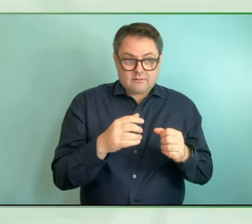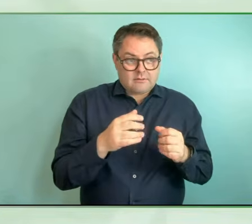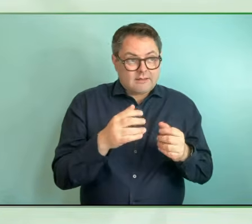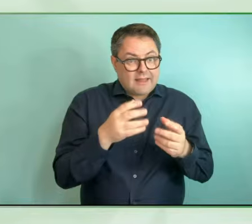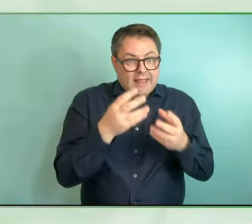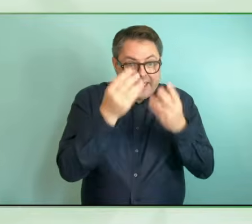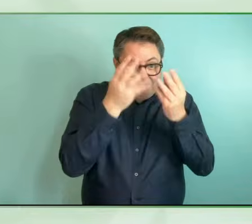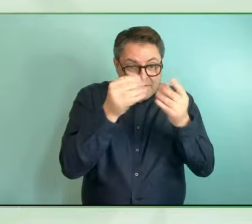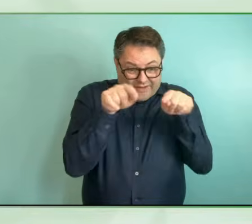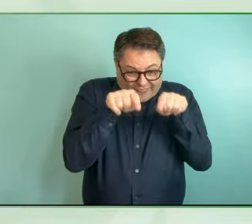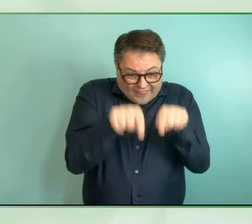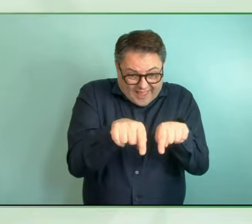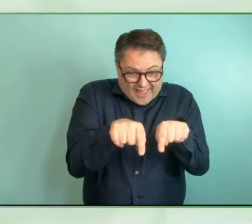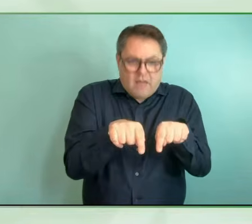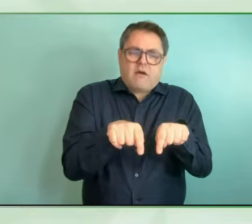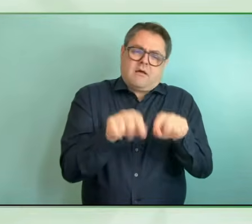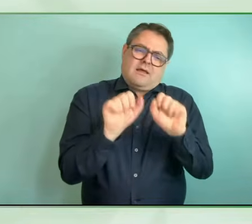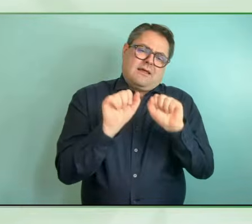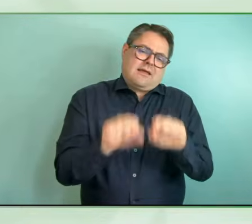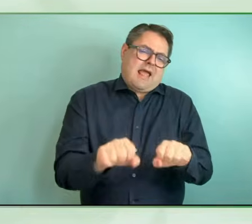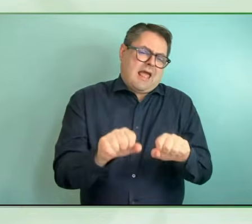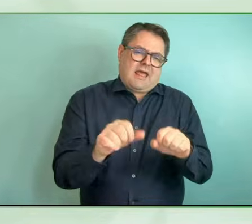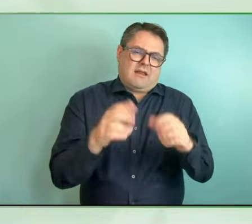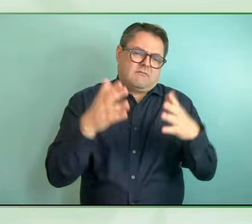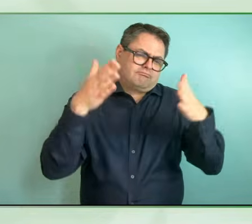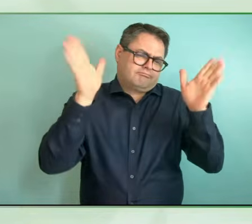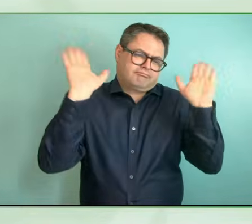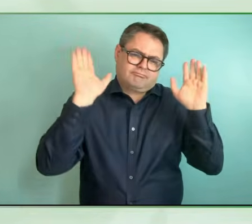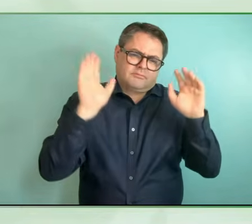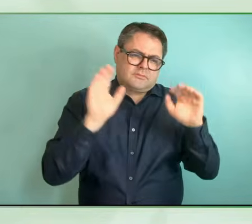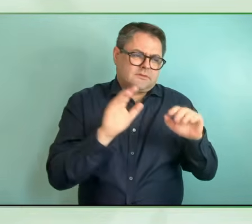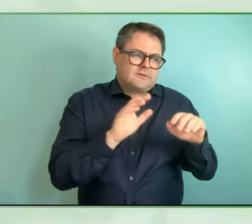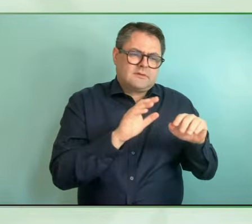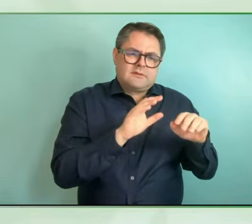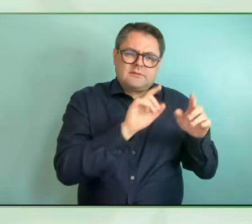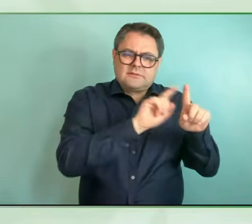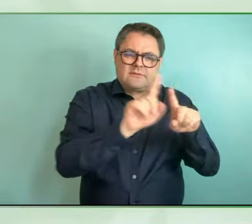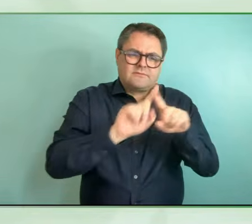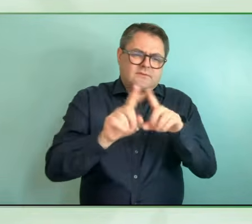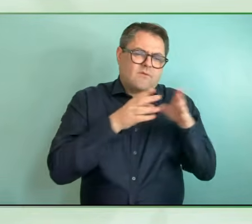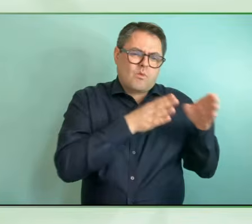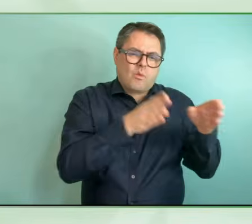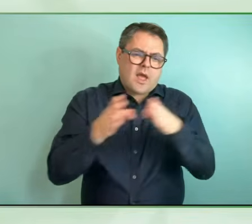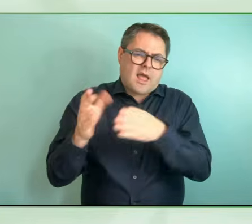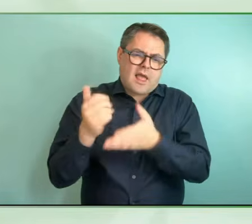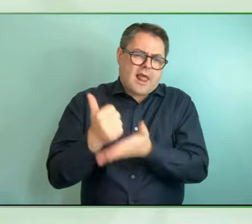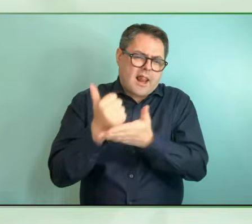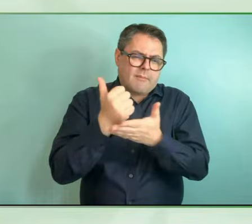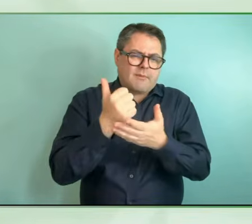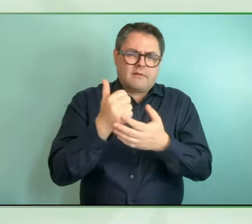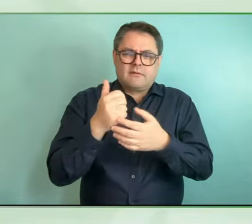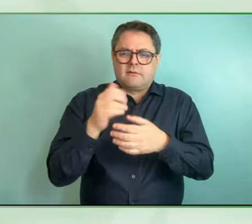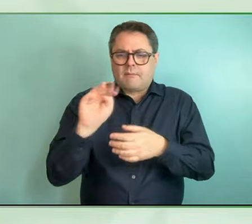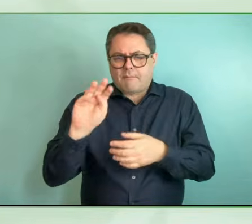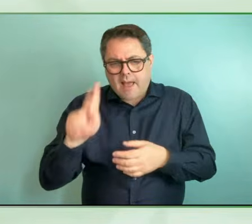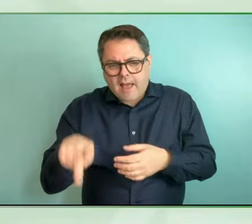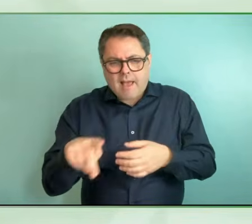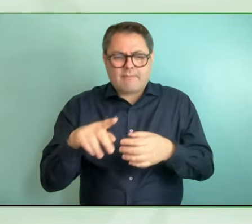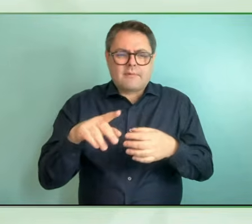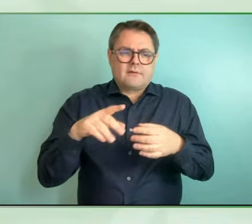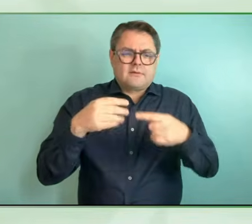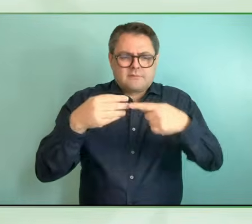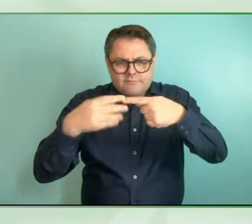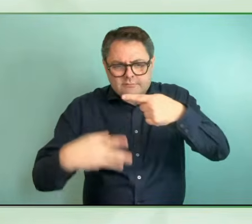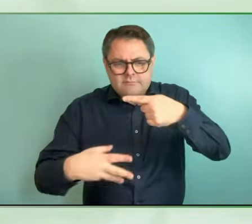cannot only be used for a11y-Score. It can be used for all kinds of things, for all kinds of maps. The information becomes available to